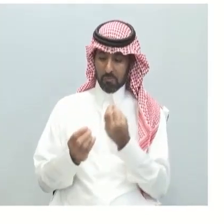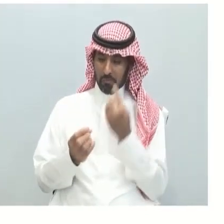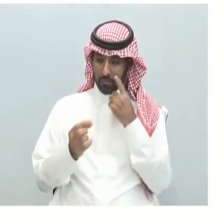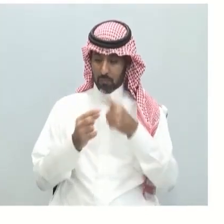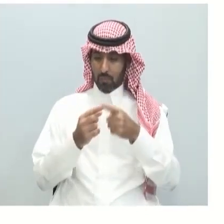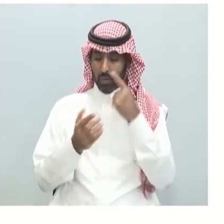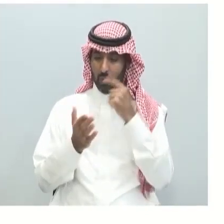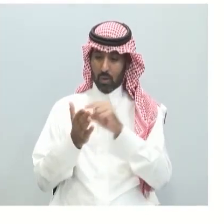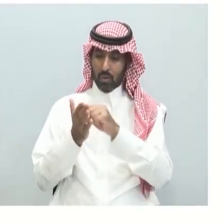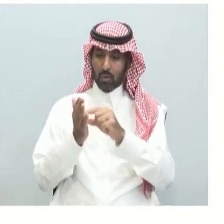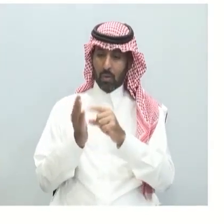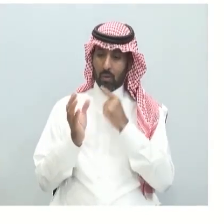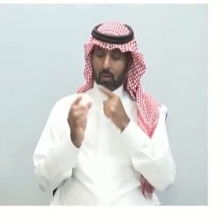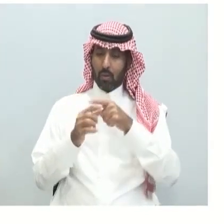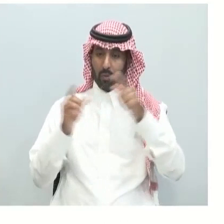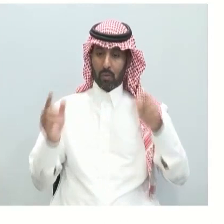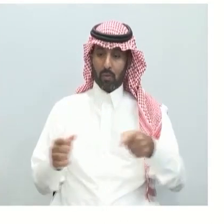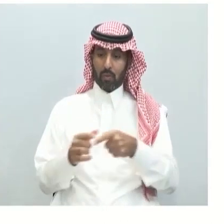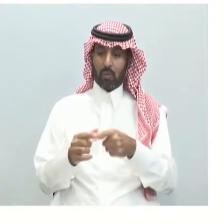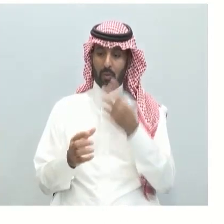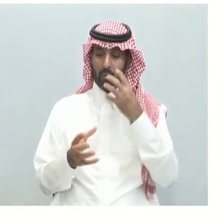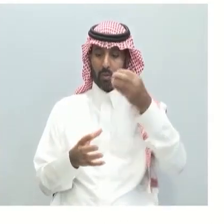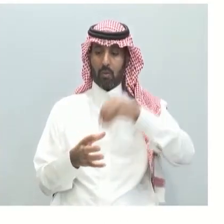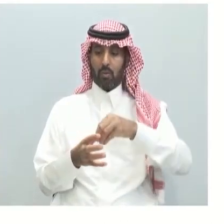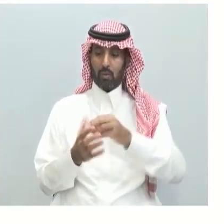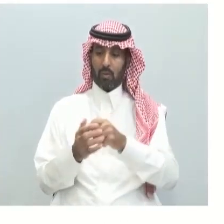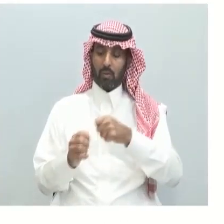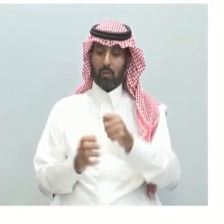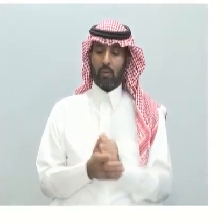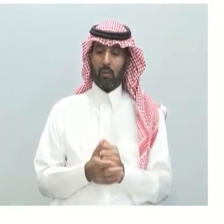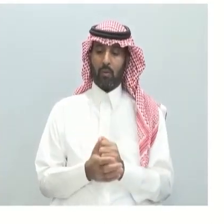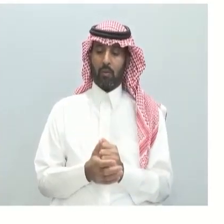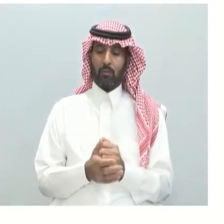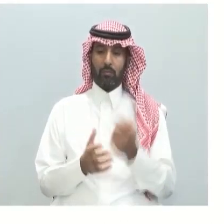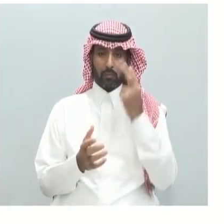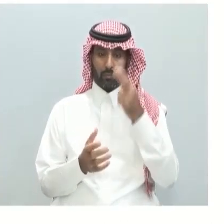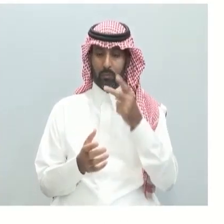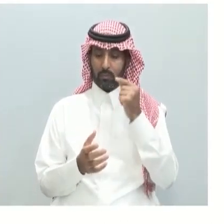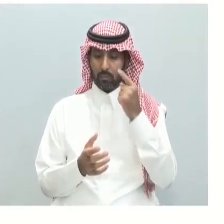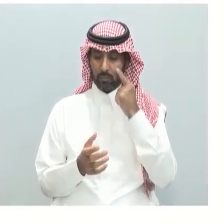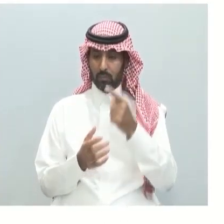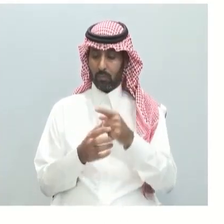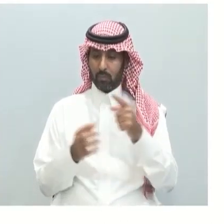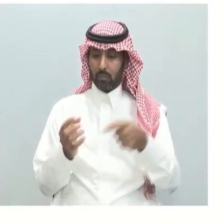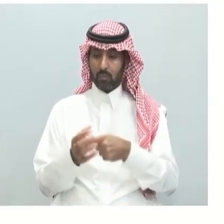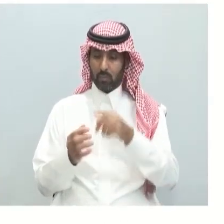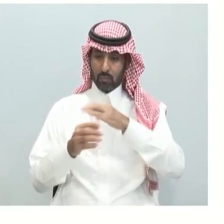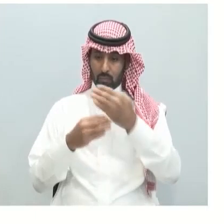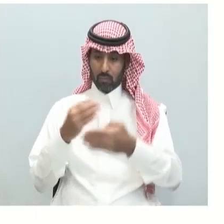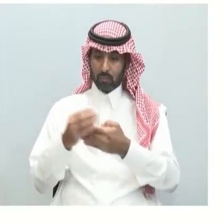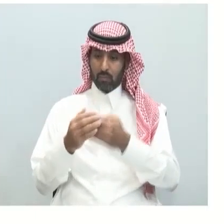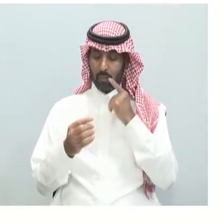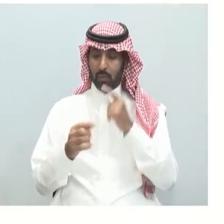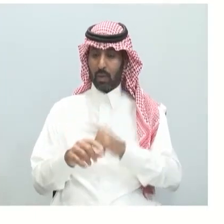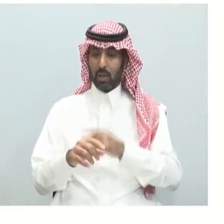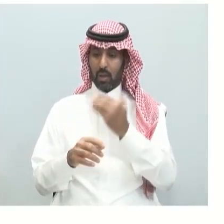label and fill our own containers before we can put away our shopping. But we make better use of cupboard space, spend a lot